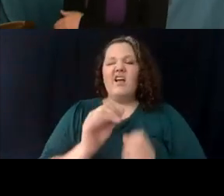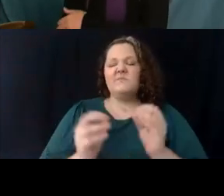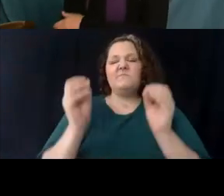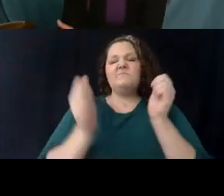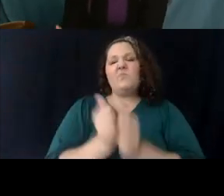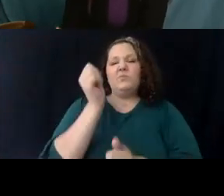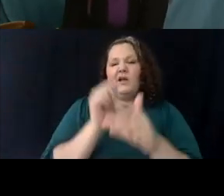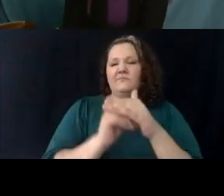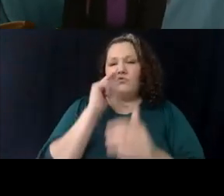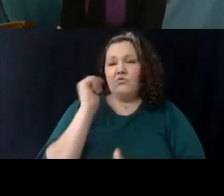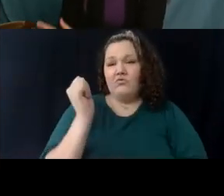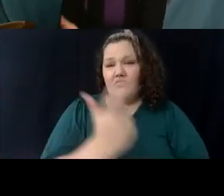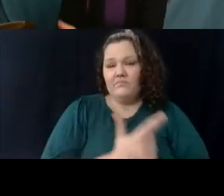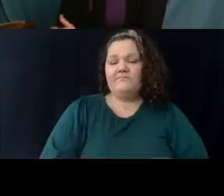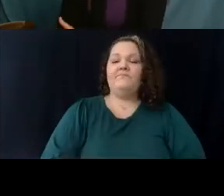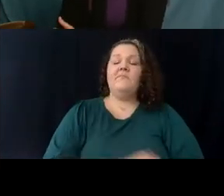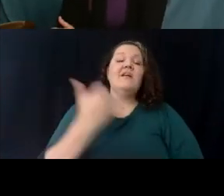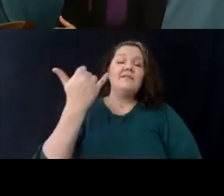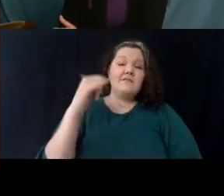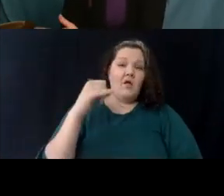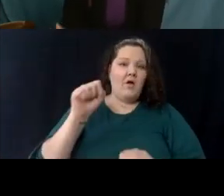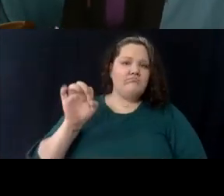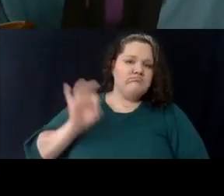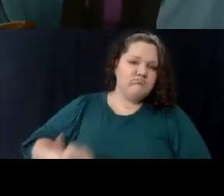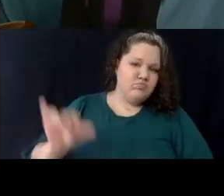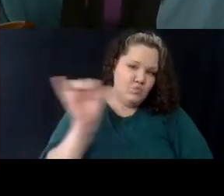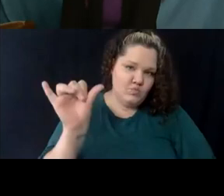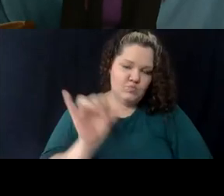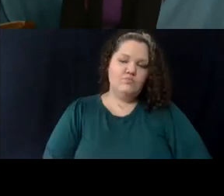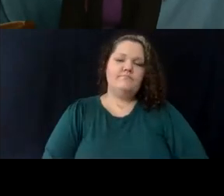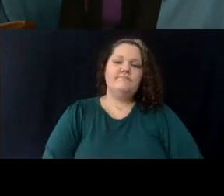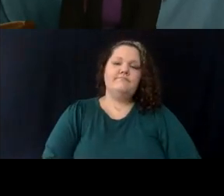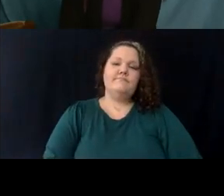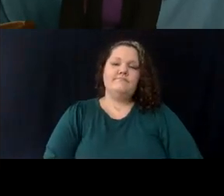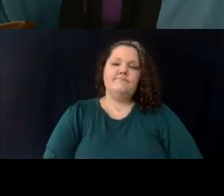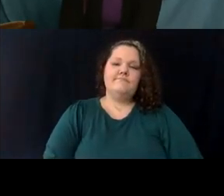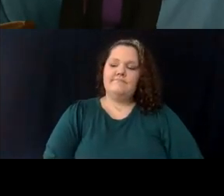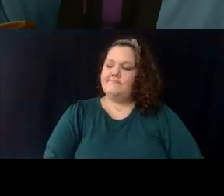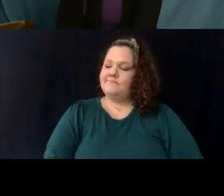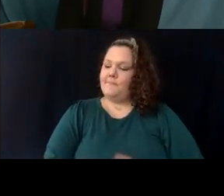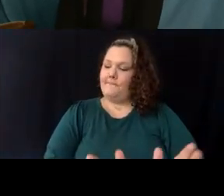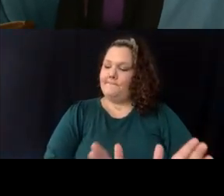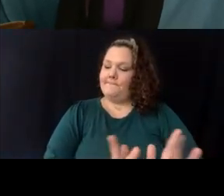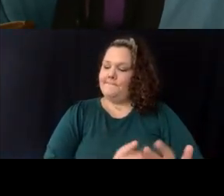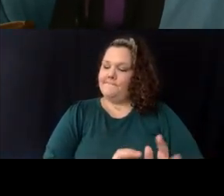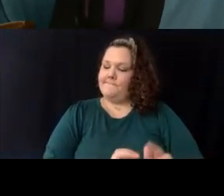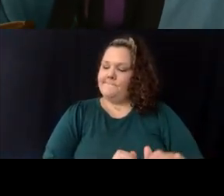white text for that contrast. It's the most contrast you can get and it's the most accessible to the most people.